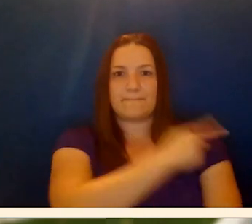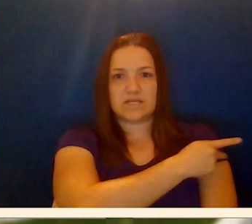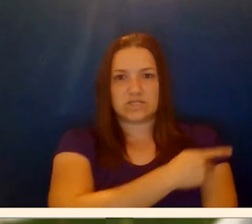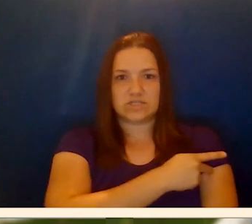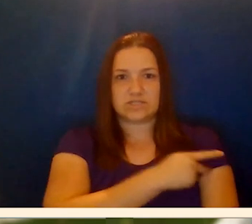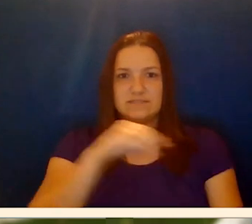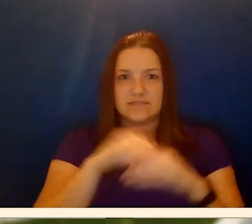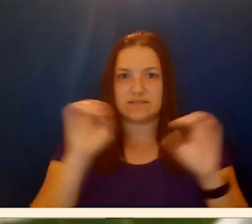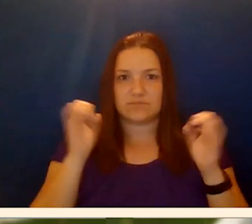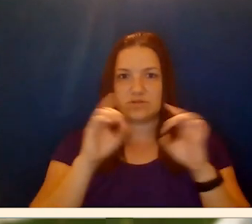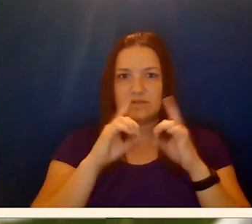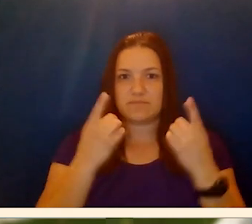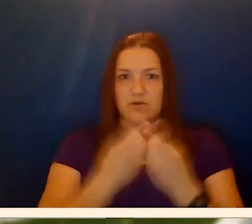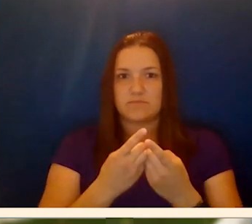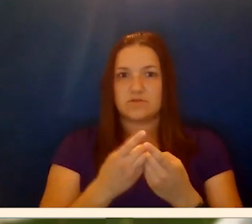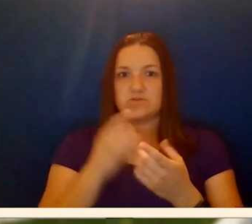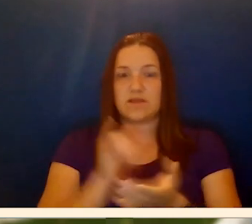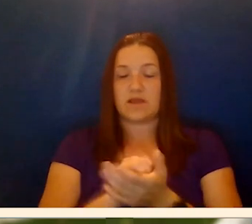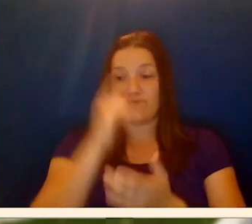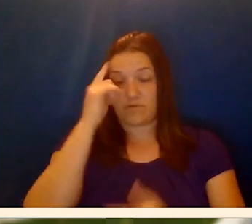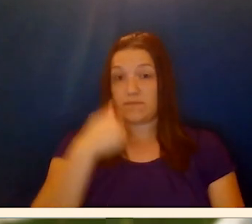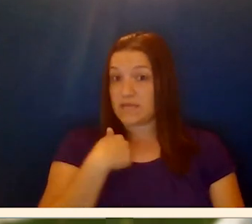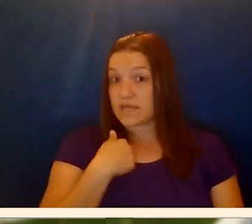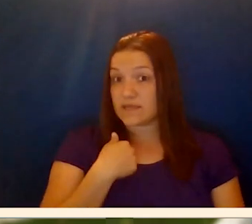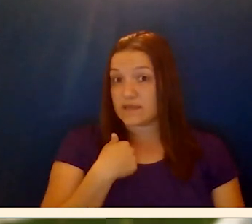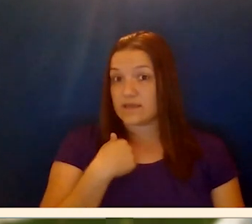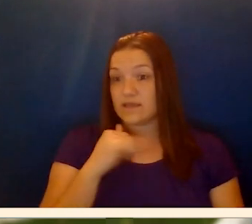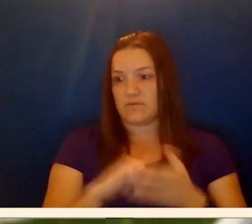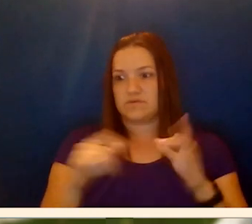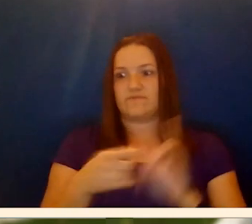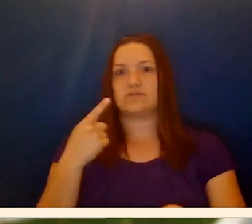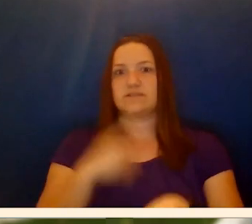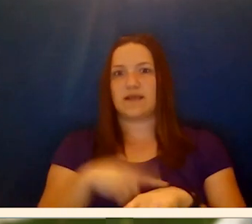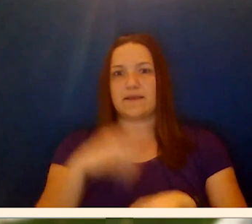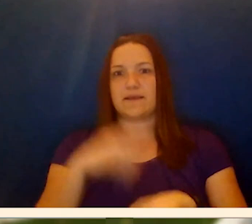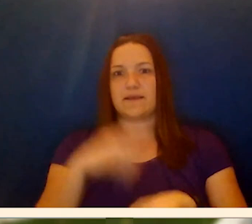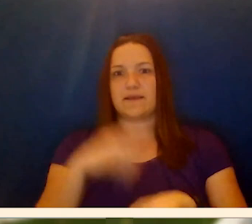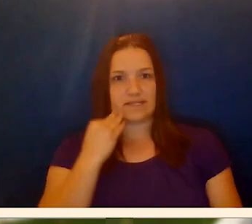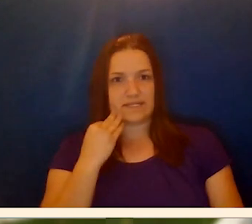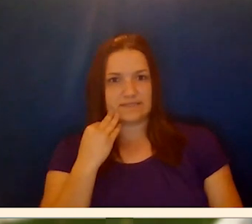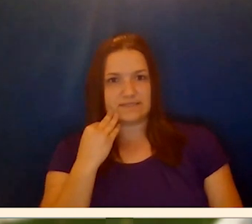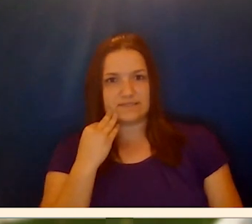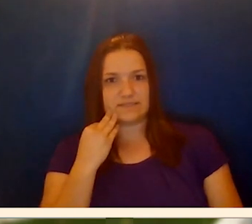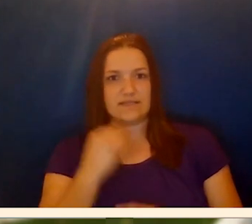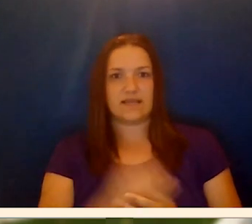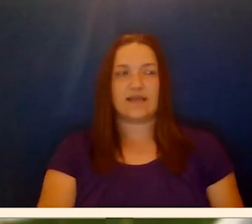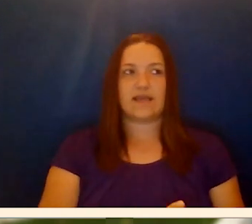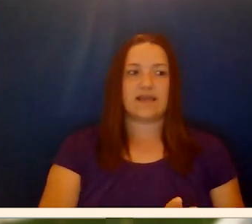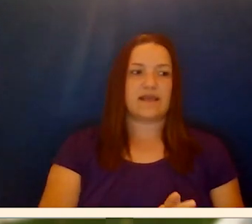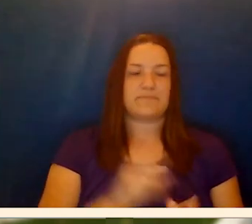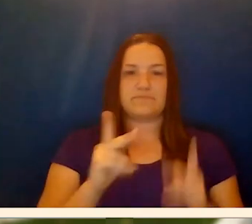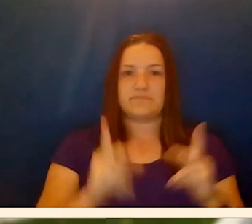in the emergency department. So that was, for me, that was kind of a first-time experience. And I've talked to a number of folks, they don't remember